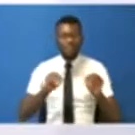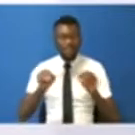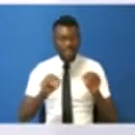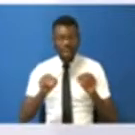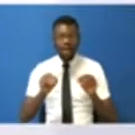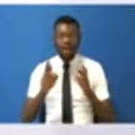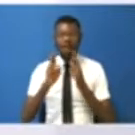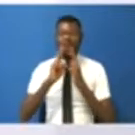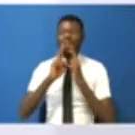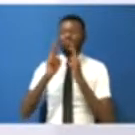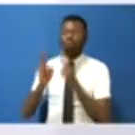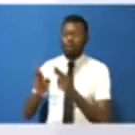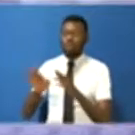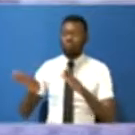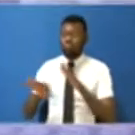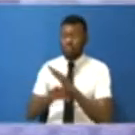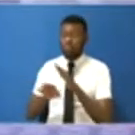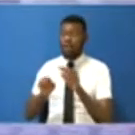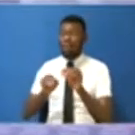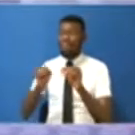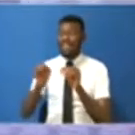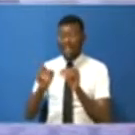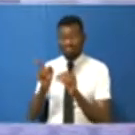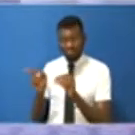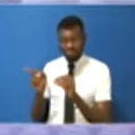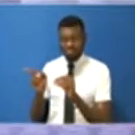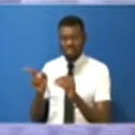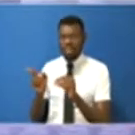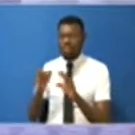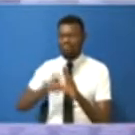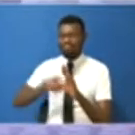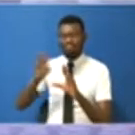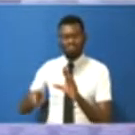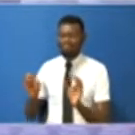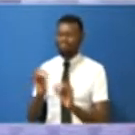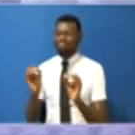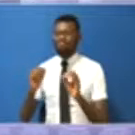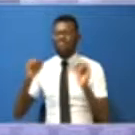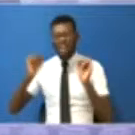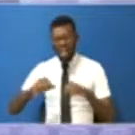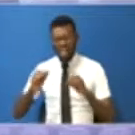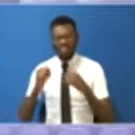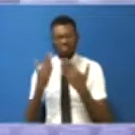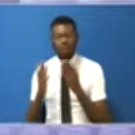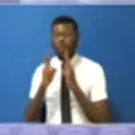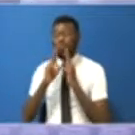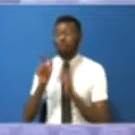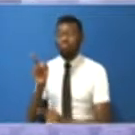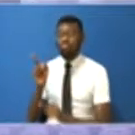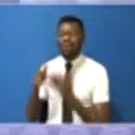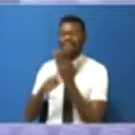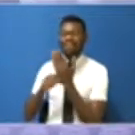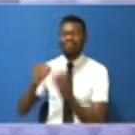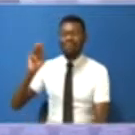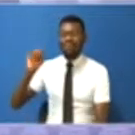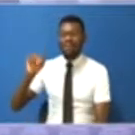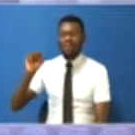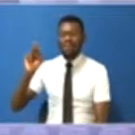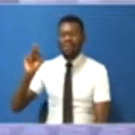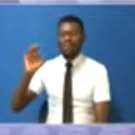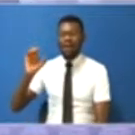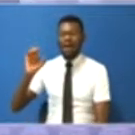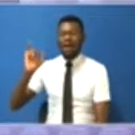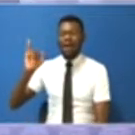to my deputy governor mushirin who we have agreed he's not going to quit they will report to mushrik and george